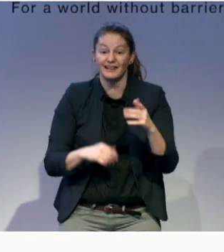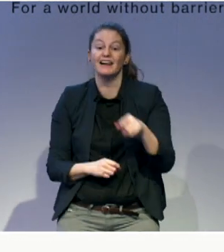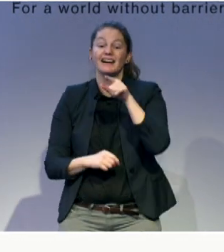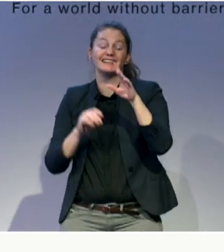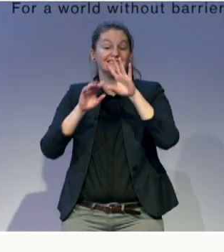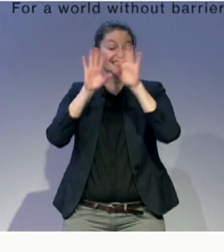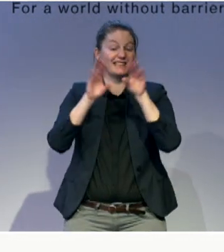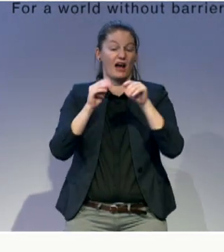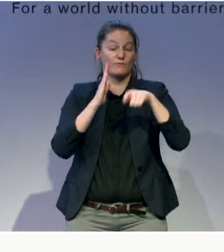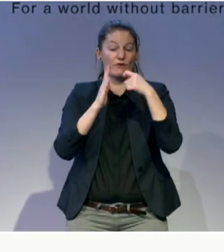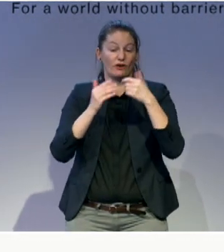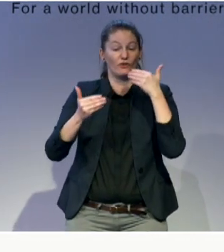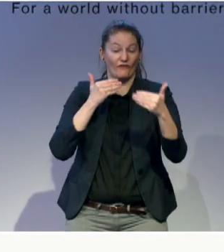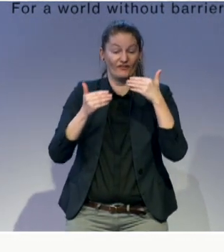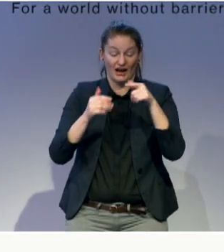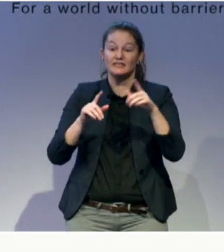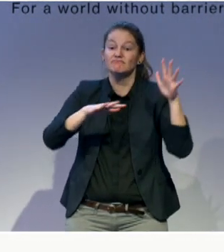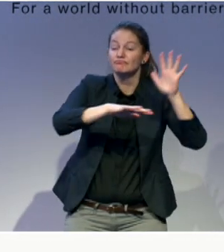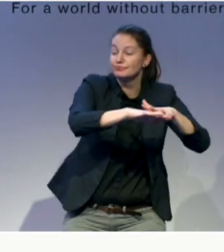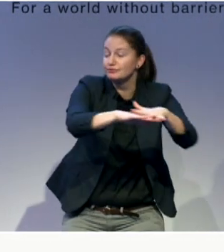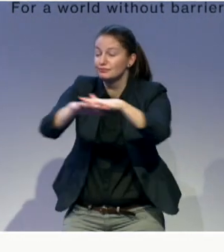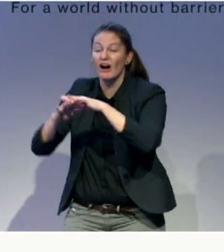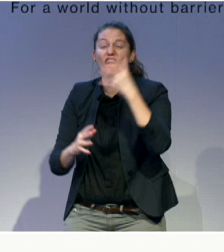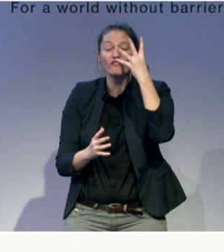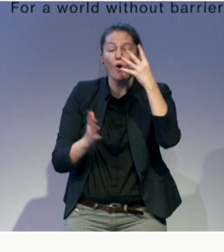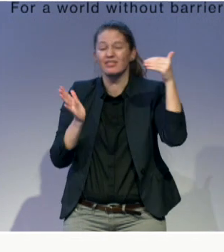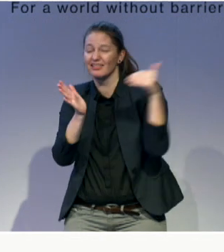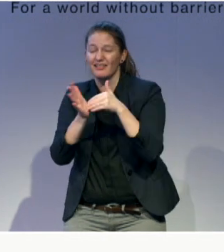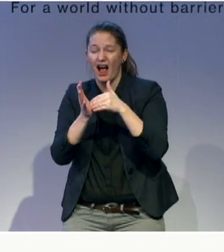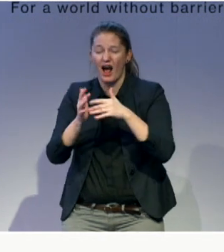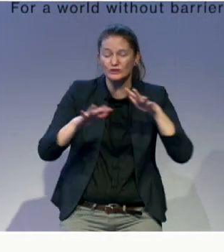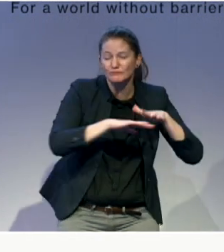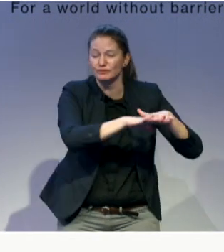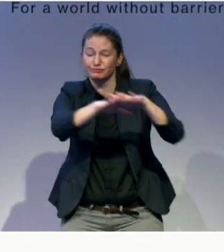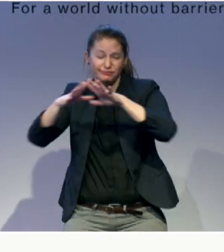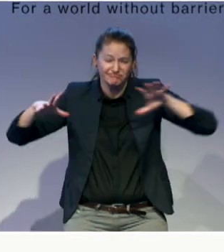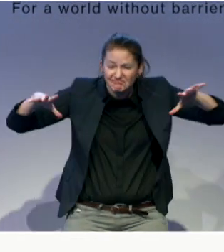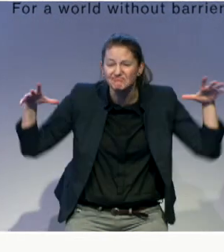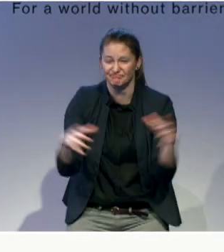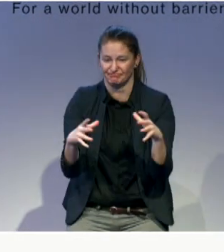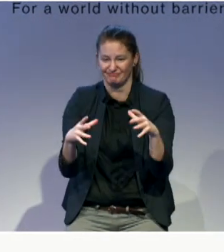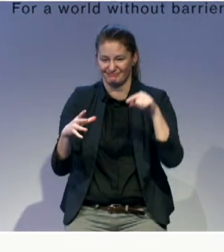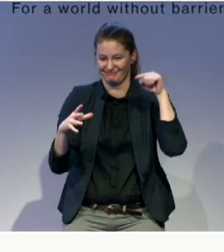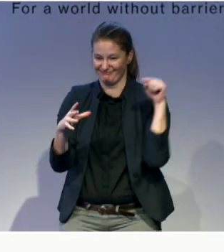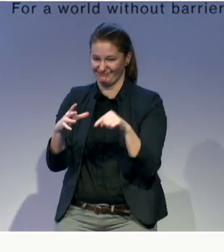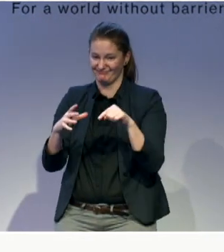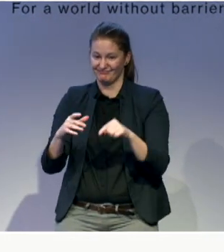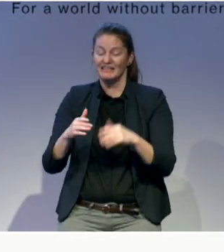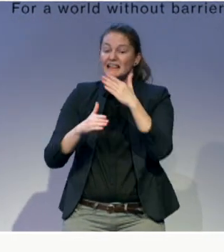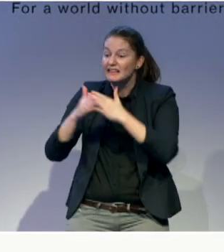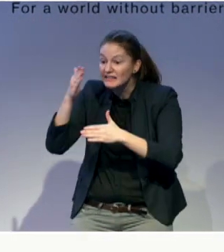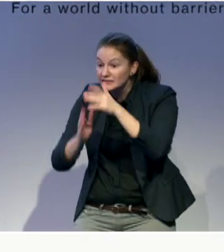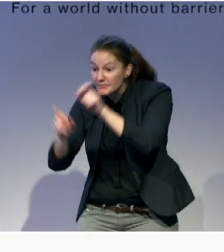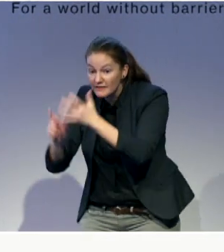without disabilities, from 180 countries, of which you, out of there in front